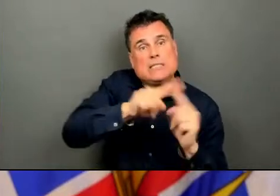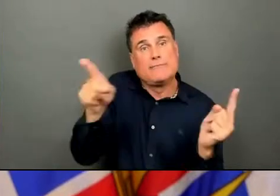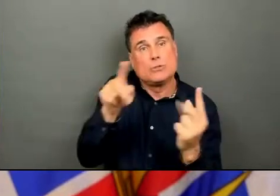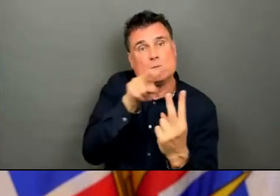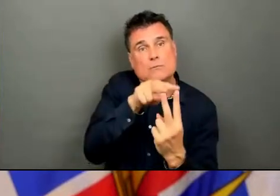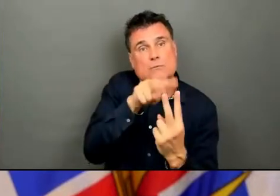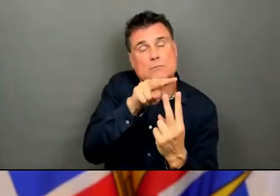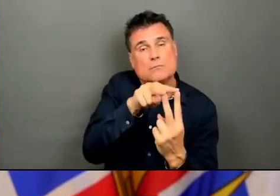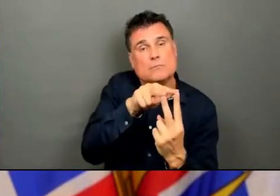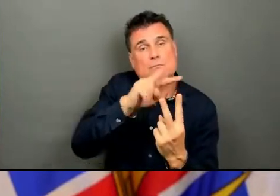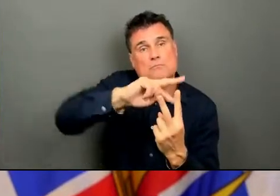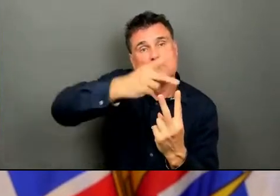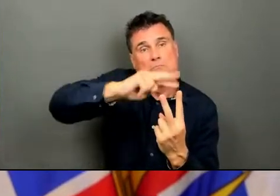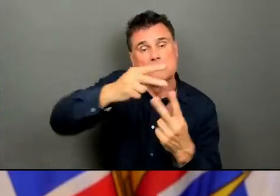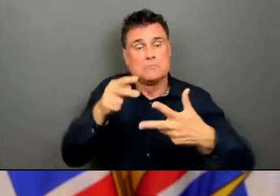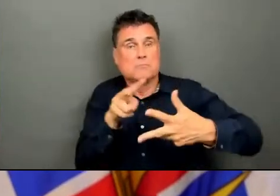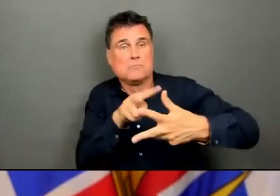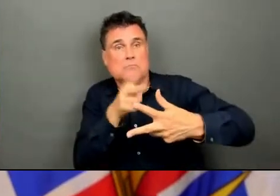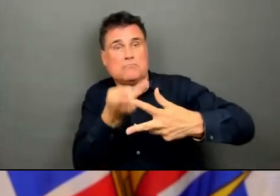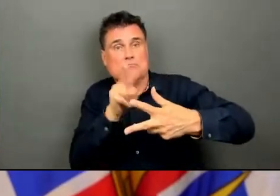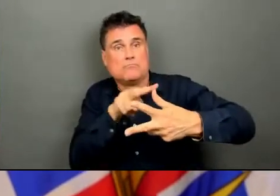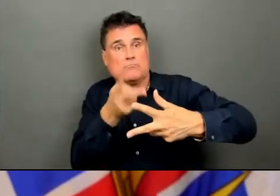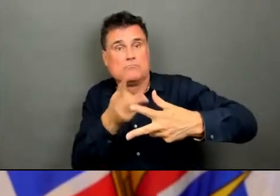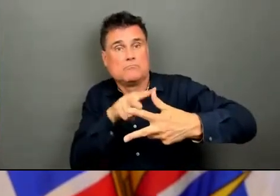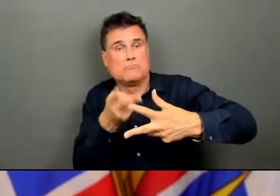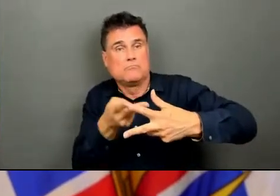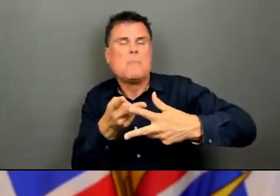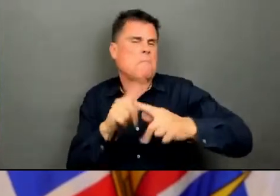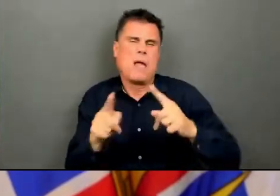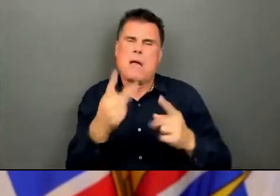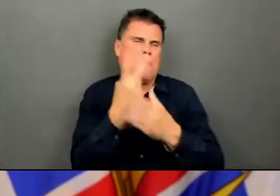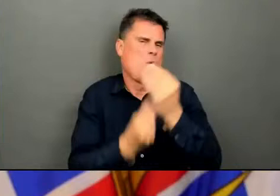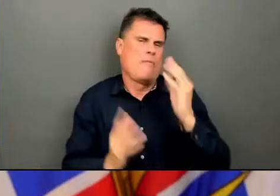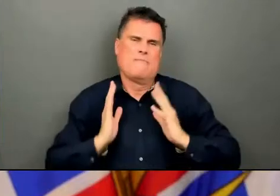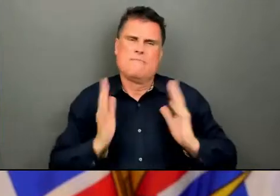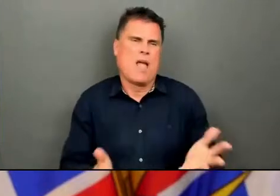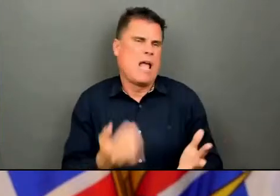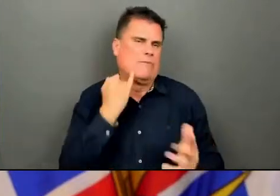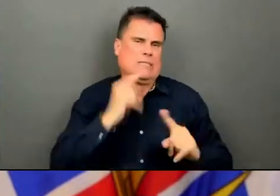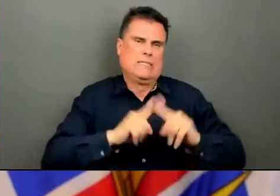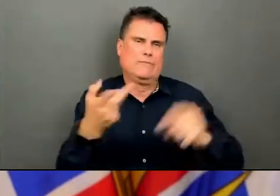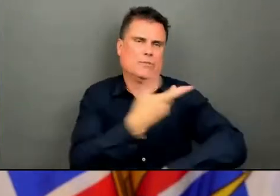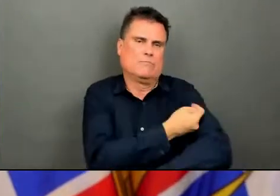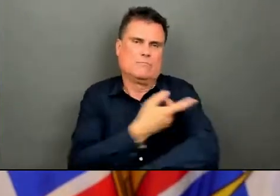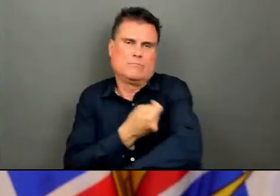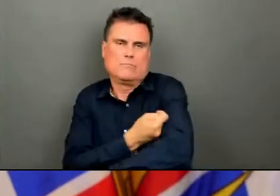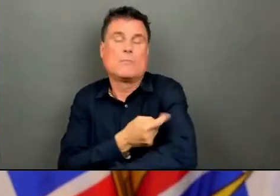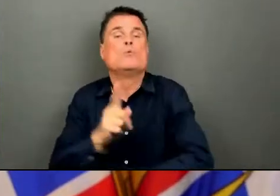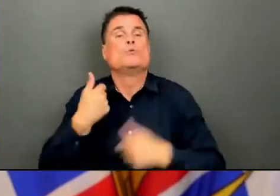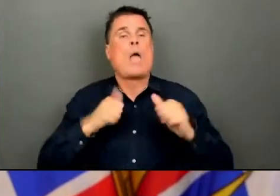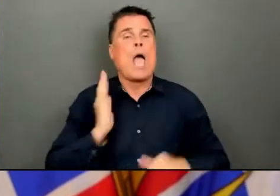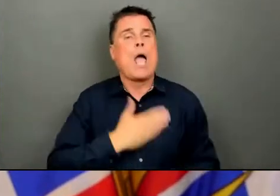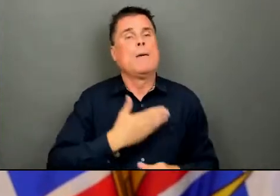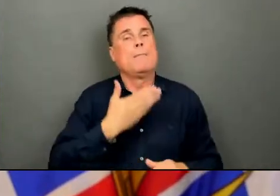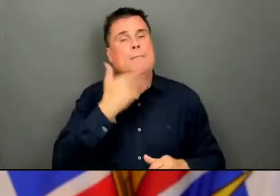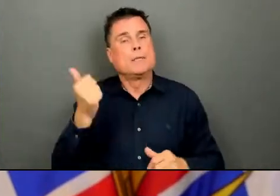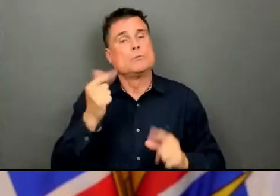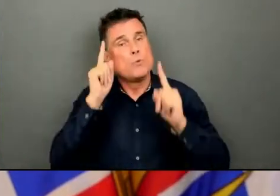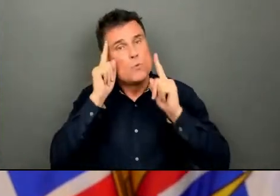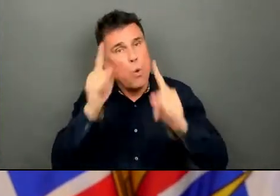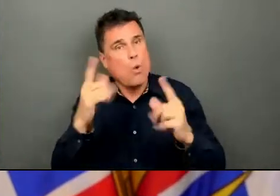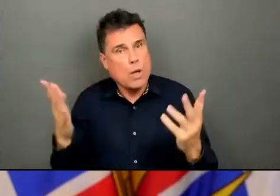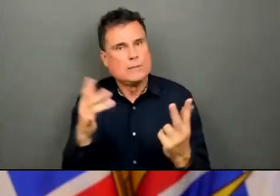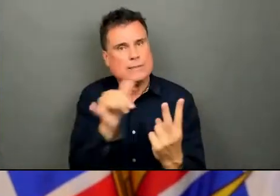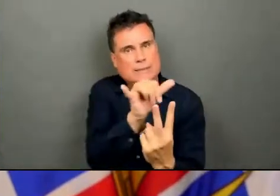are very similar and they're equally effective. We do our best to make sure that both products are available at every